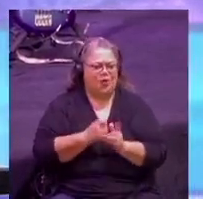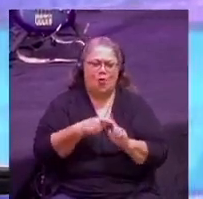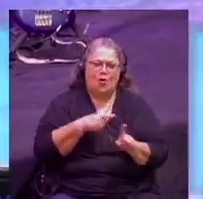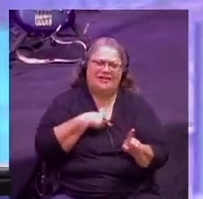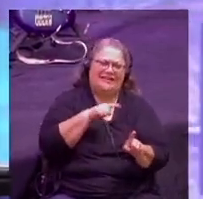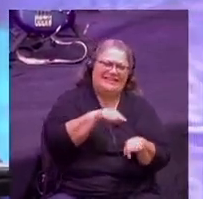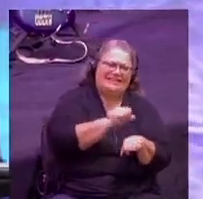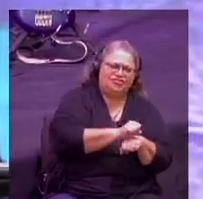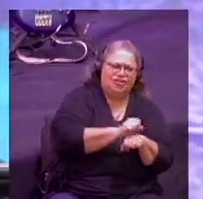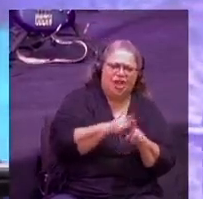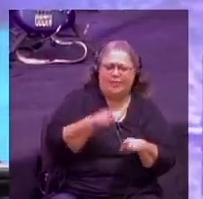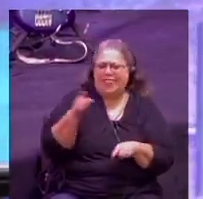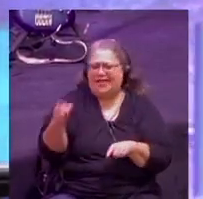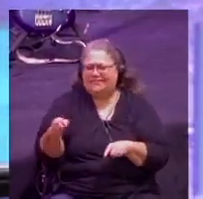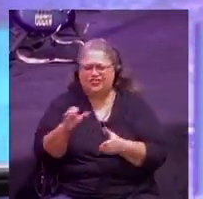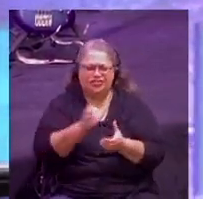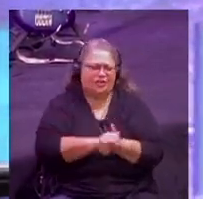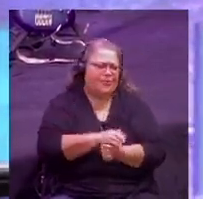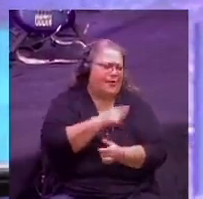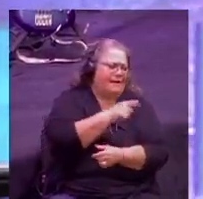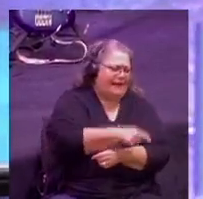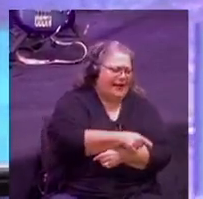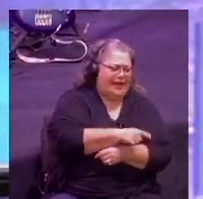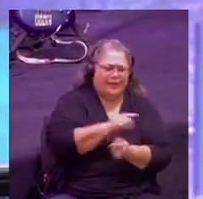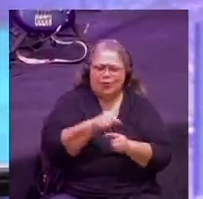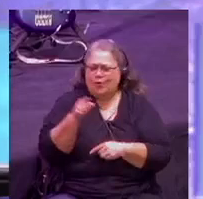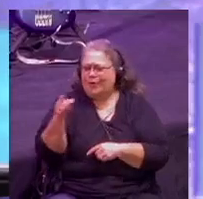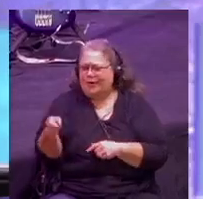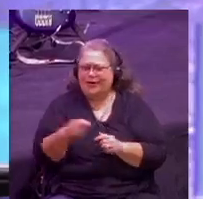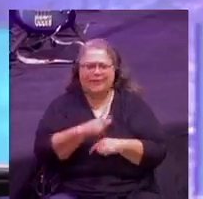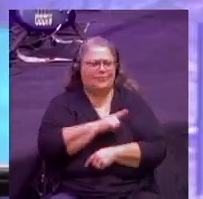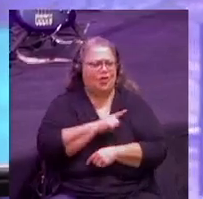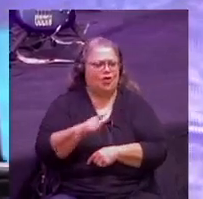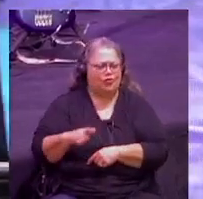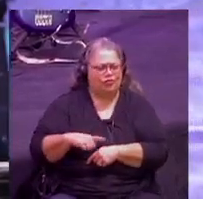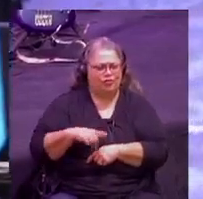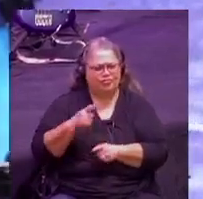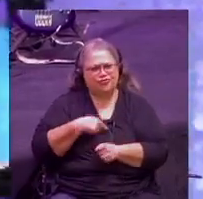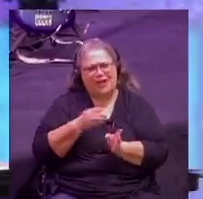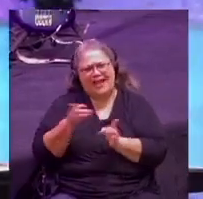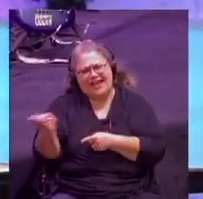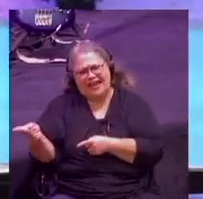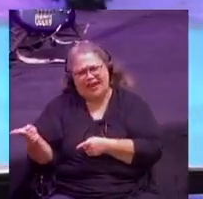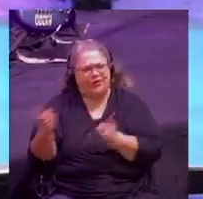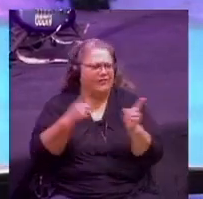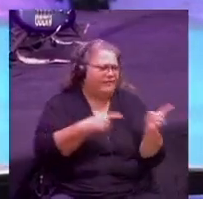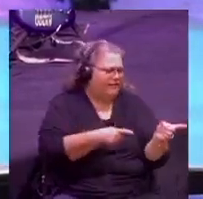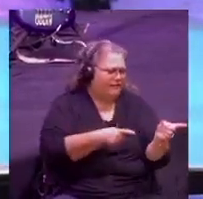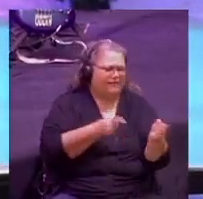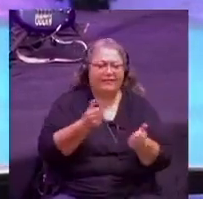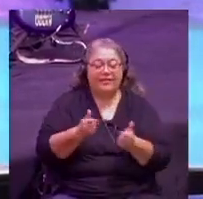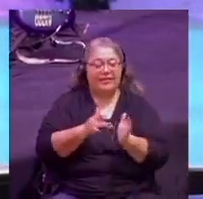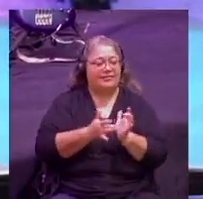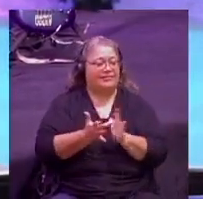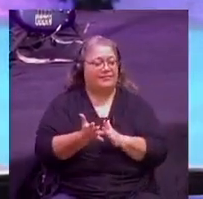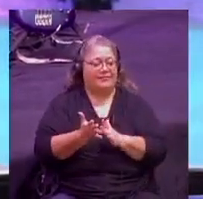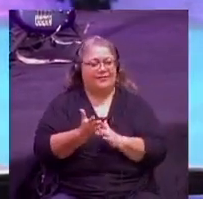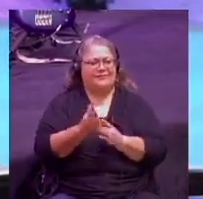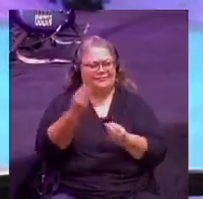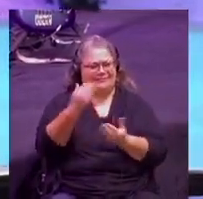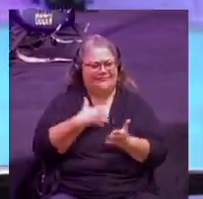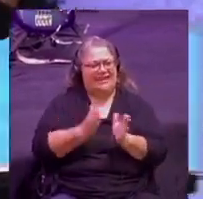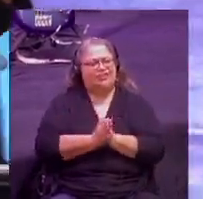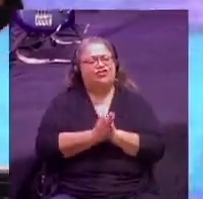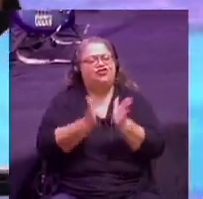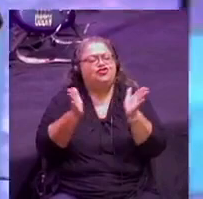that job? Should I marry him or should I marry him? Lord, do I go here or do I go there? Because the Bible's speaking to me in